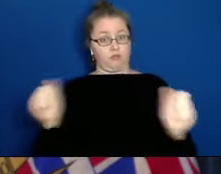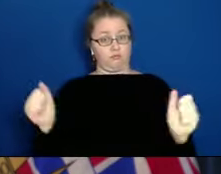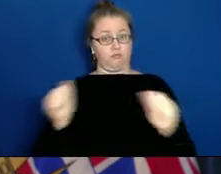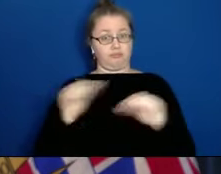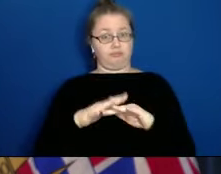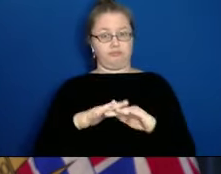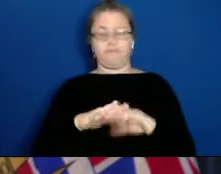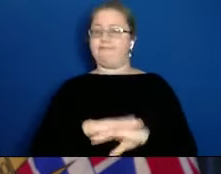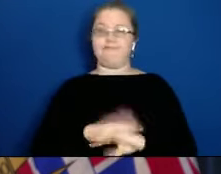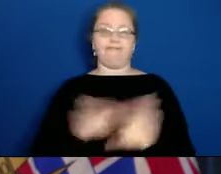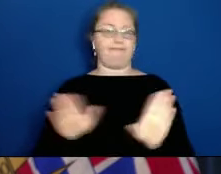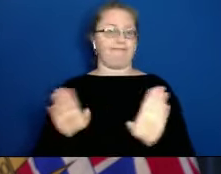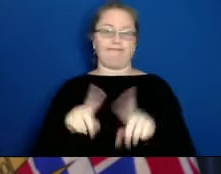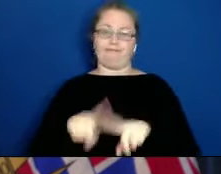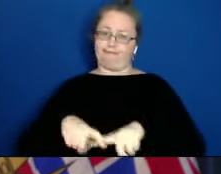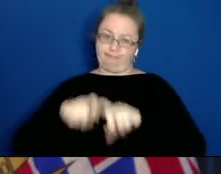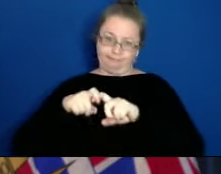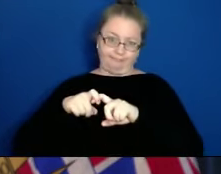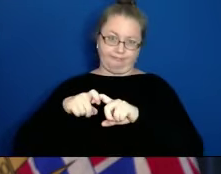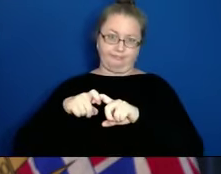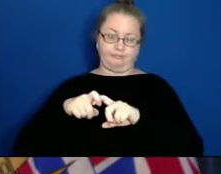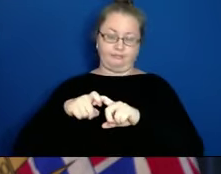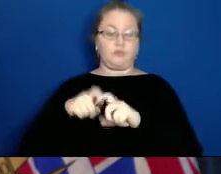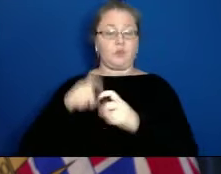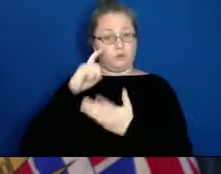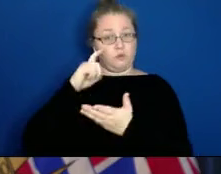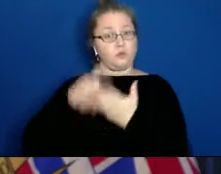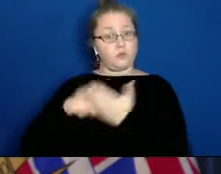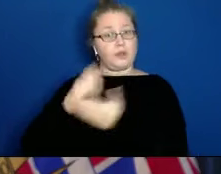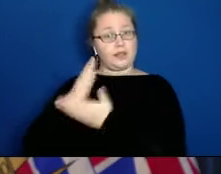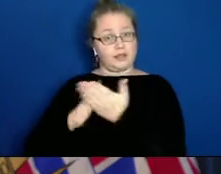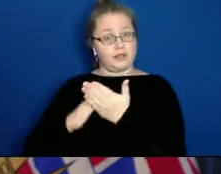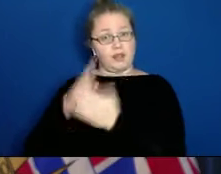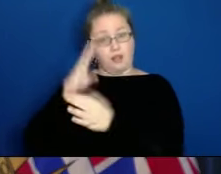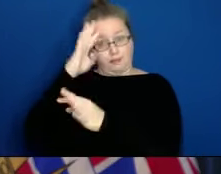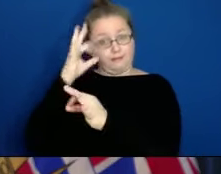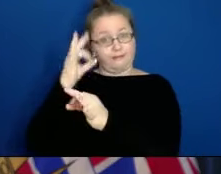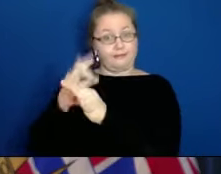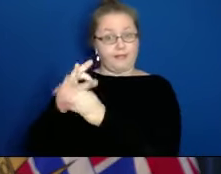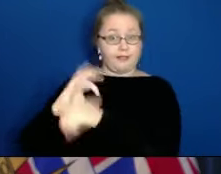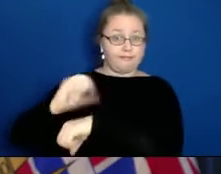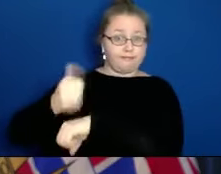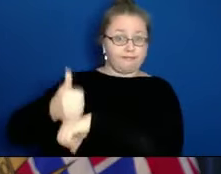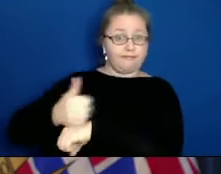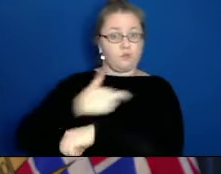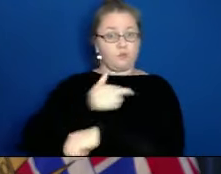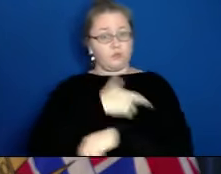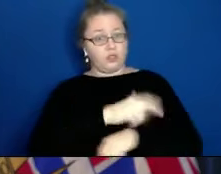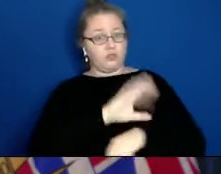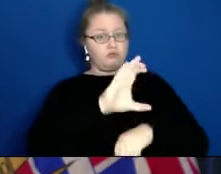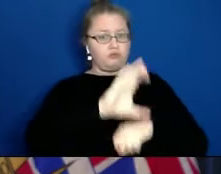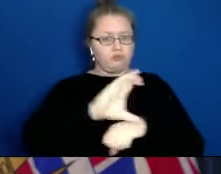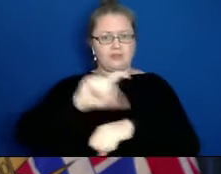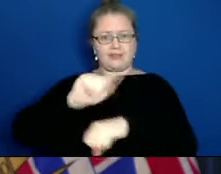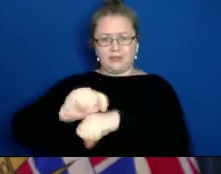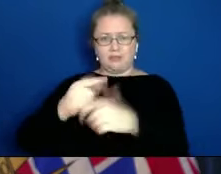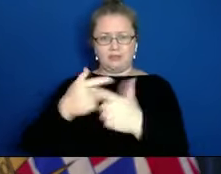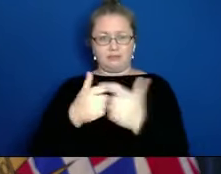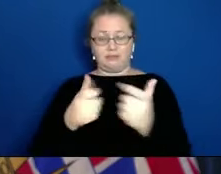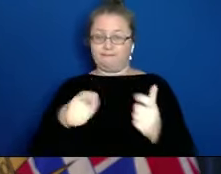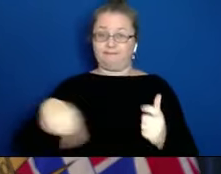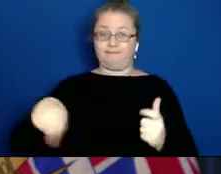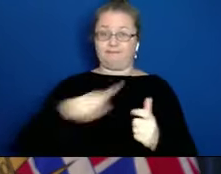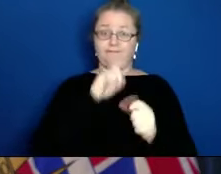seen transmission in some of our faith-based settings, we need to suspend those and support each other and find